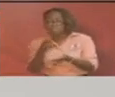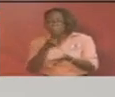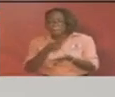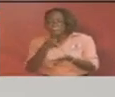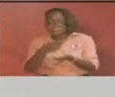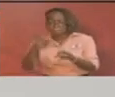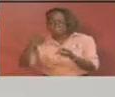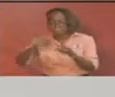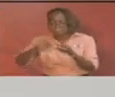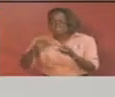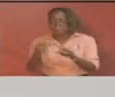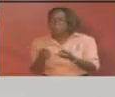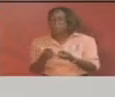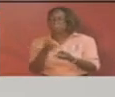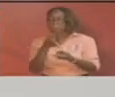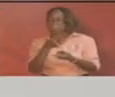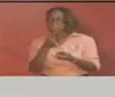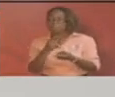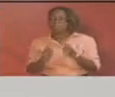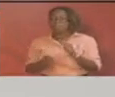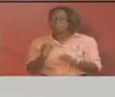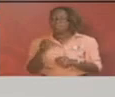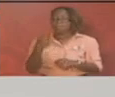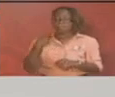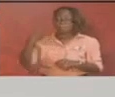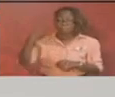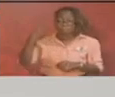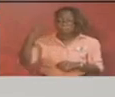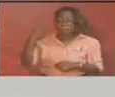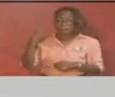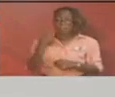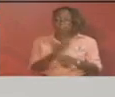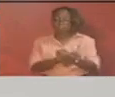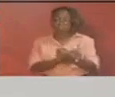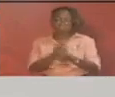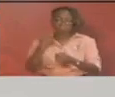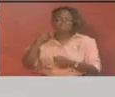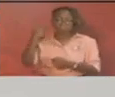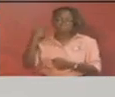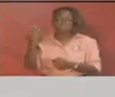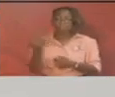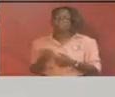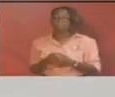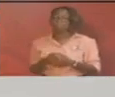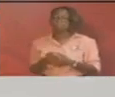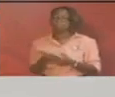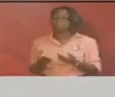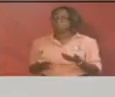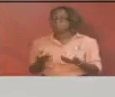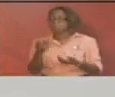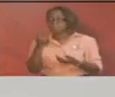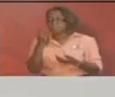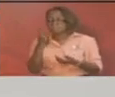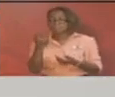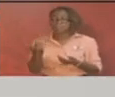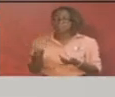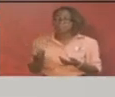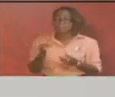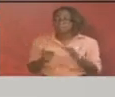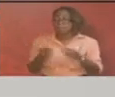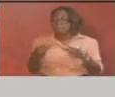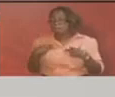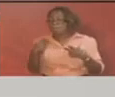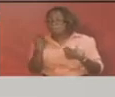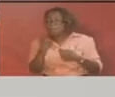medical attention, you'll be given that prior to being given the vaccine on top of it. If you do have fever at that point in time, you won't be